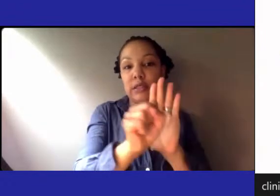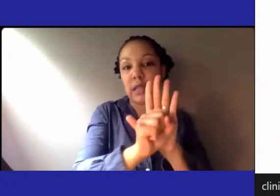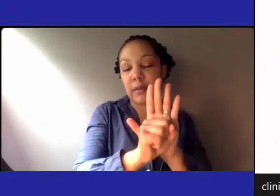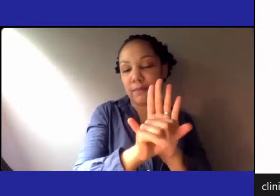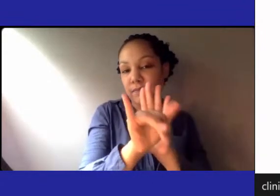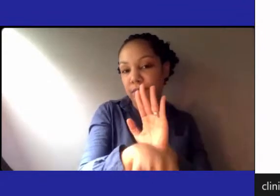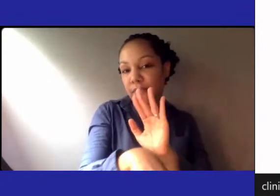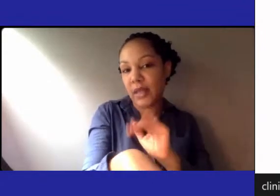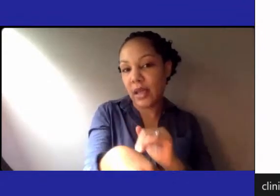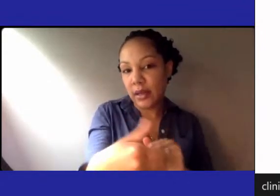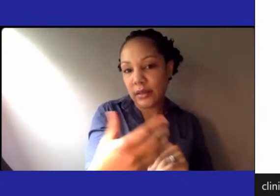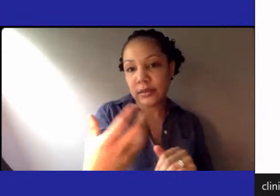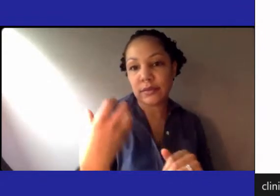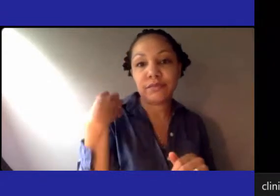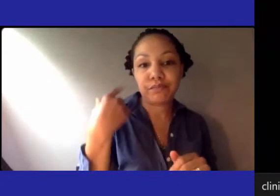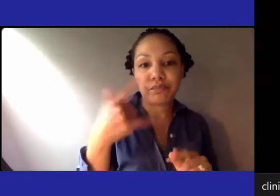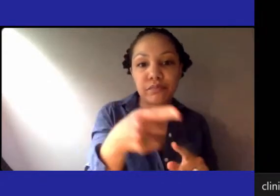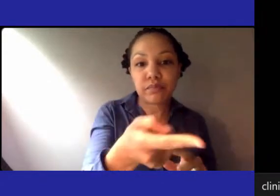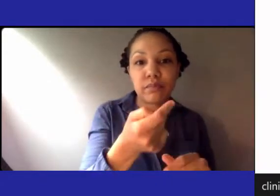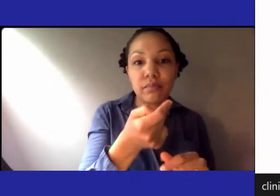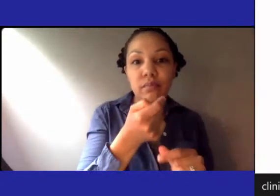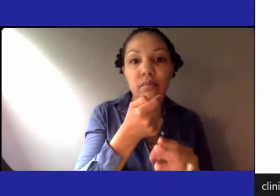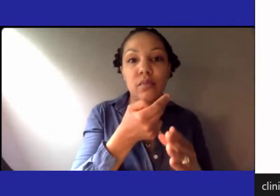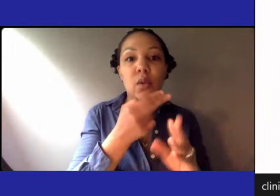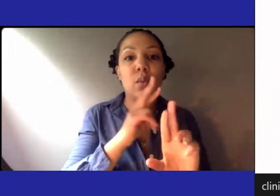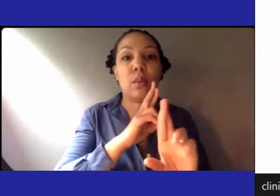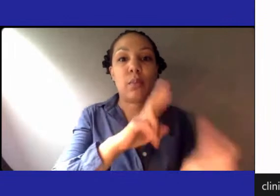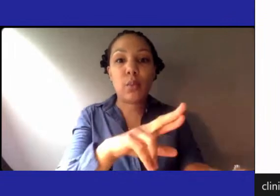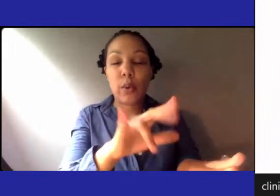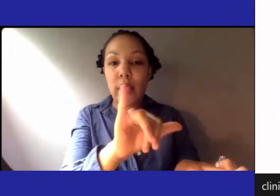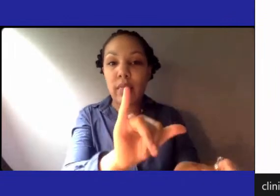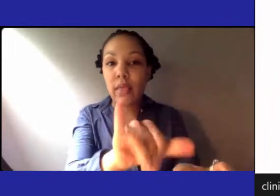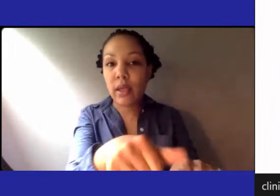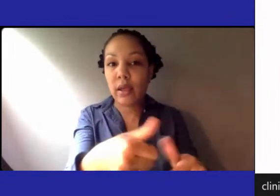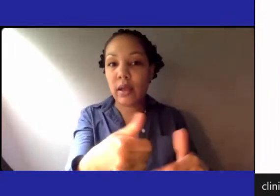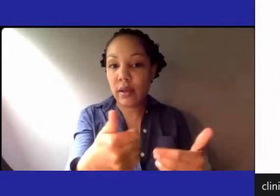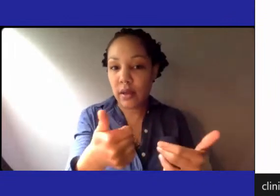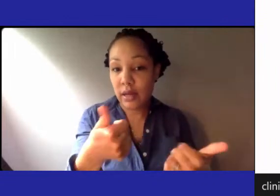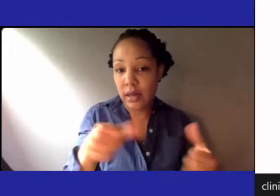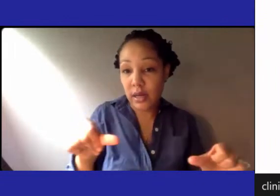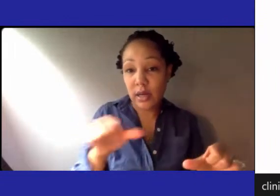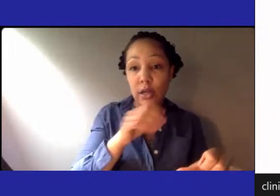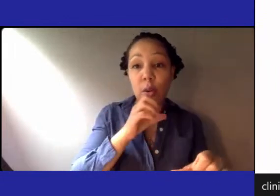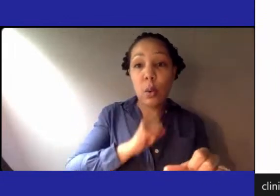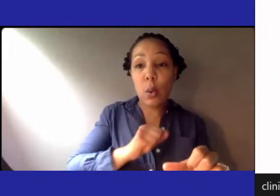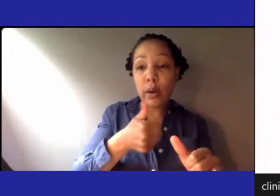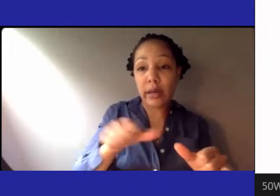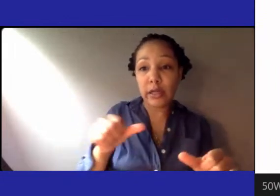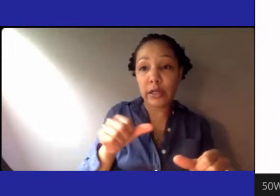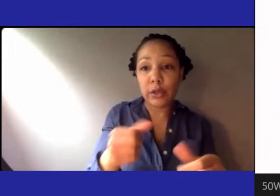a written submission. Is there any old business, any new business? And